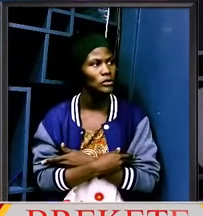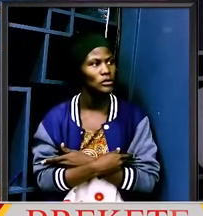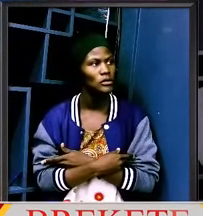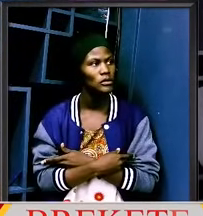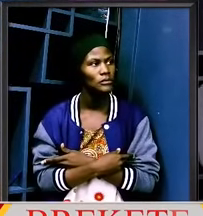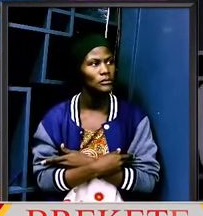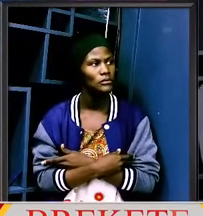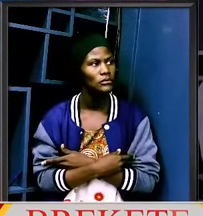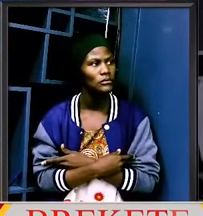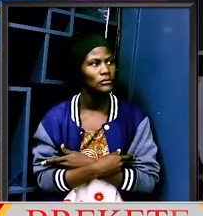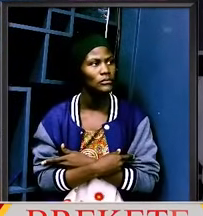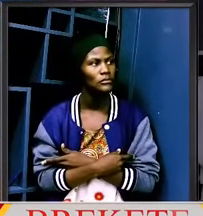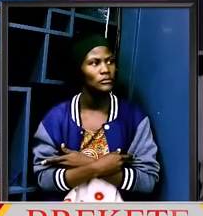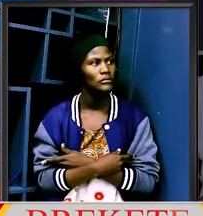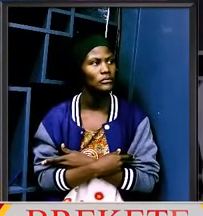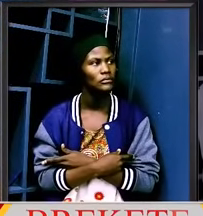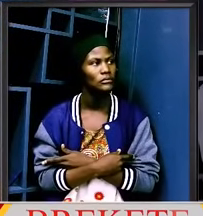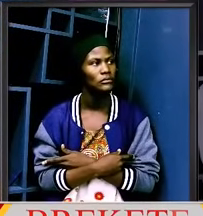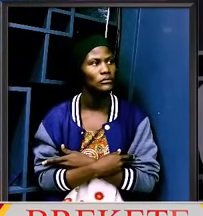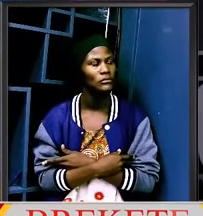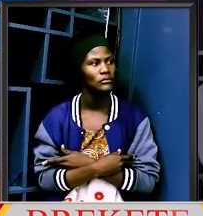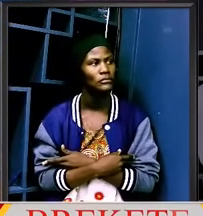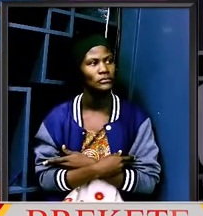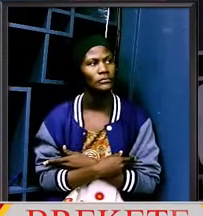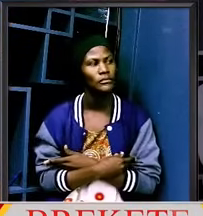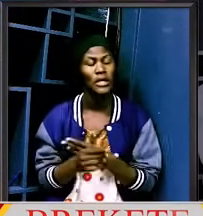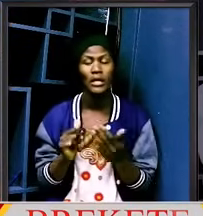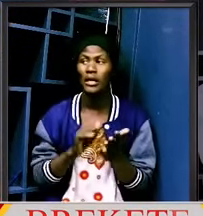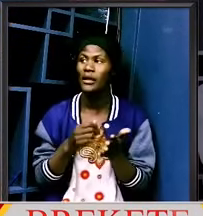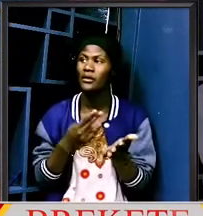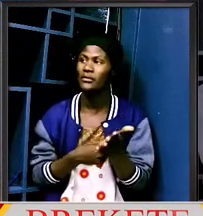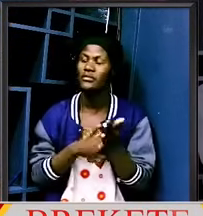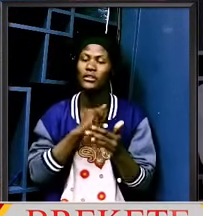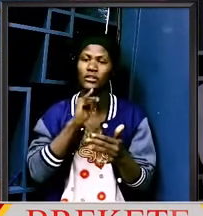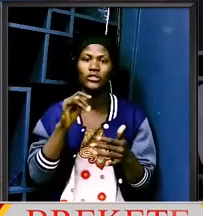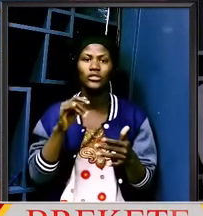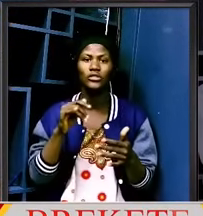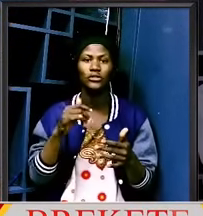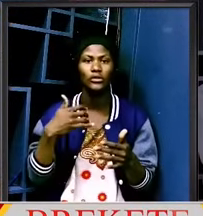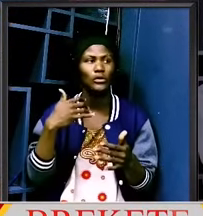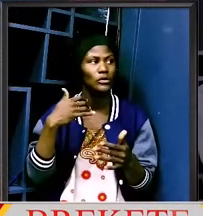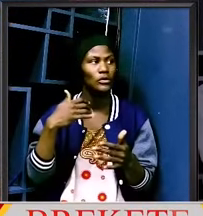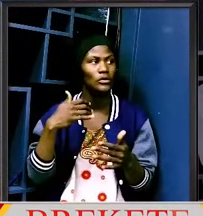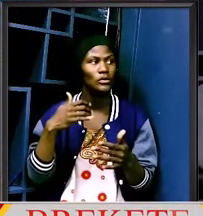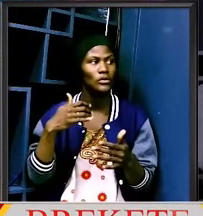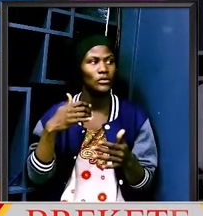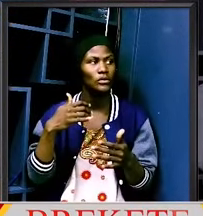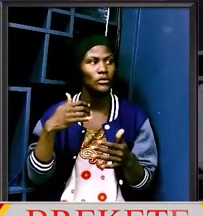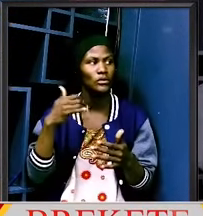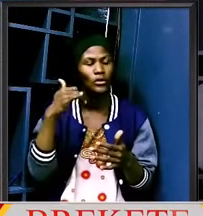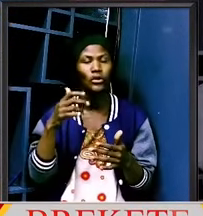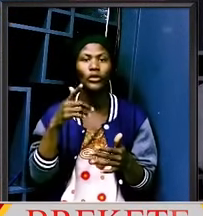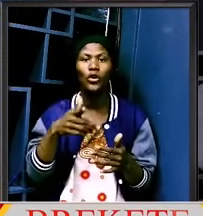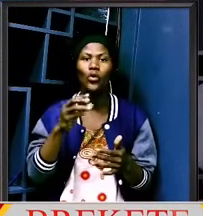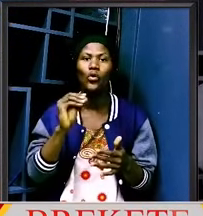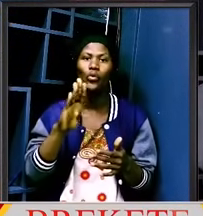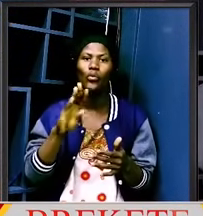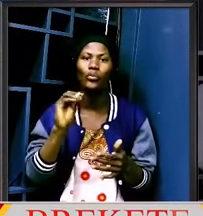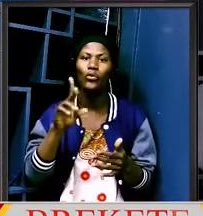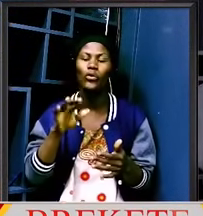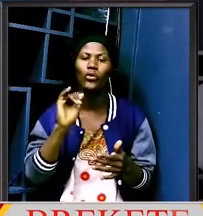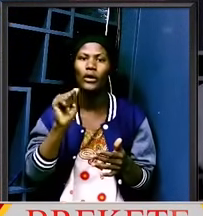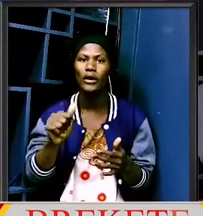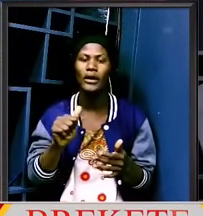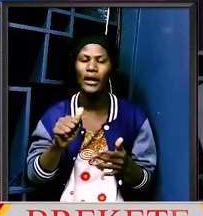of Gobaran Titi. Where Hausa people dey talk, say, Allah Isa, Naki Ezamo Gobaran Titi. May